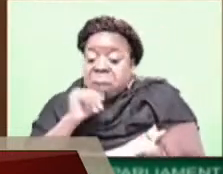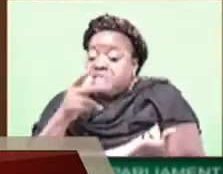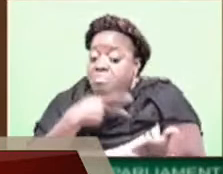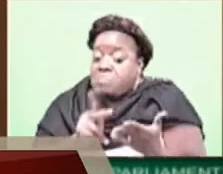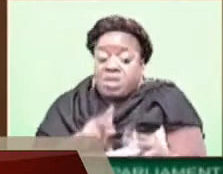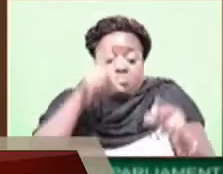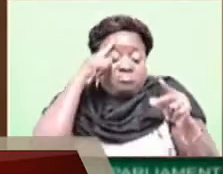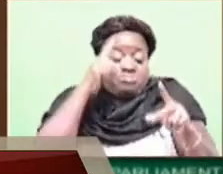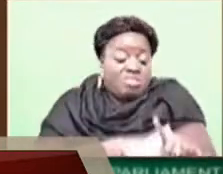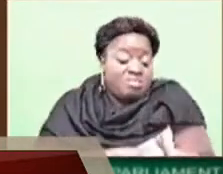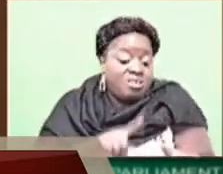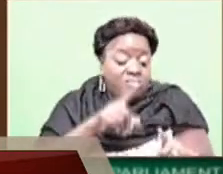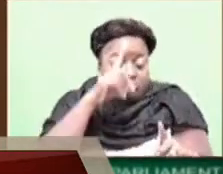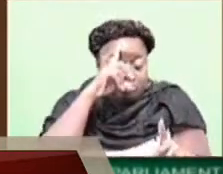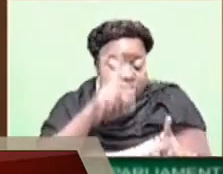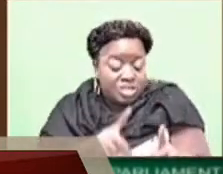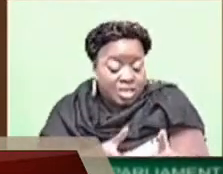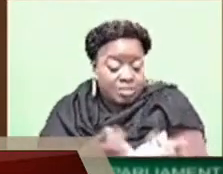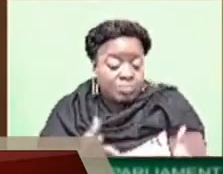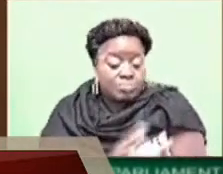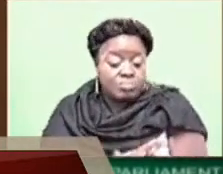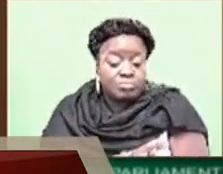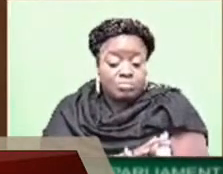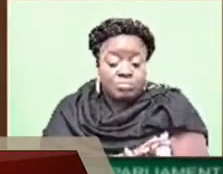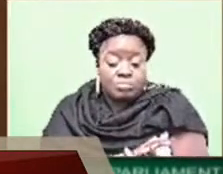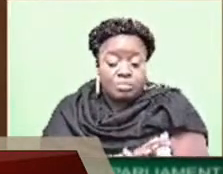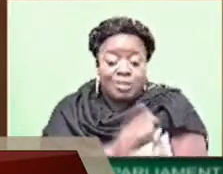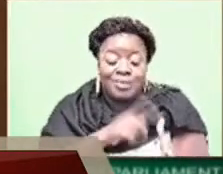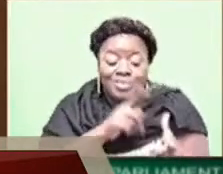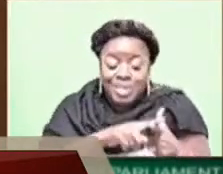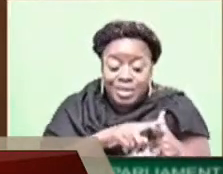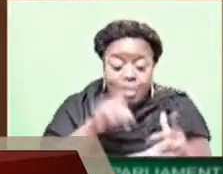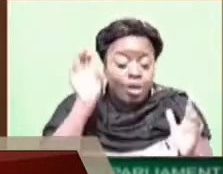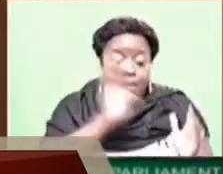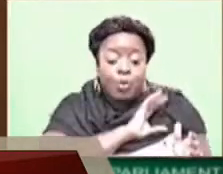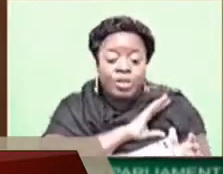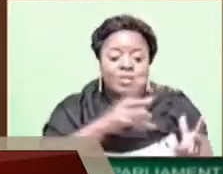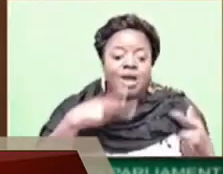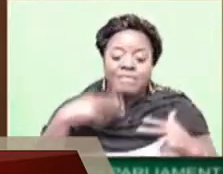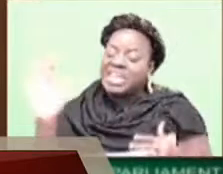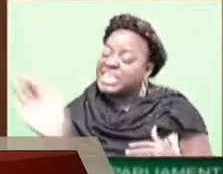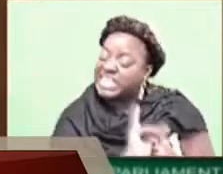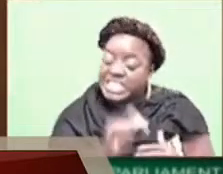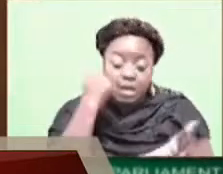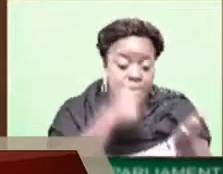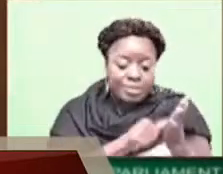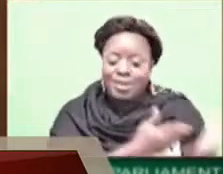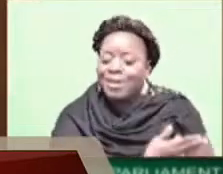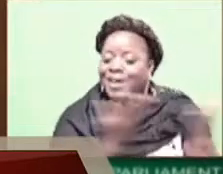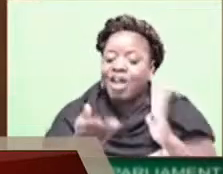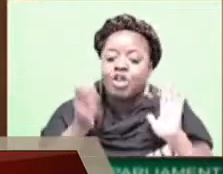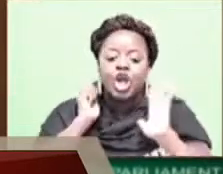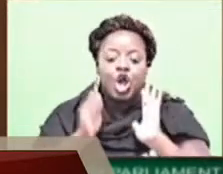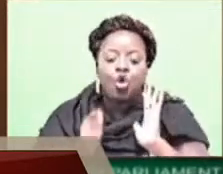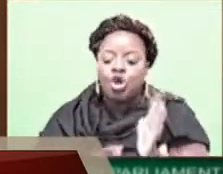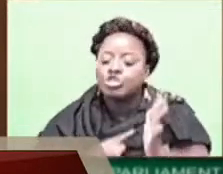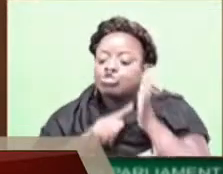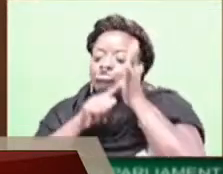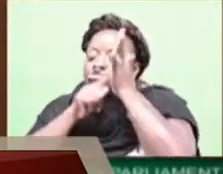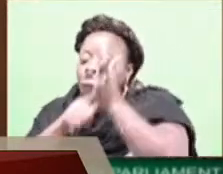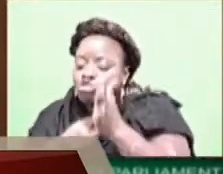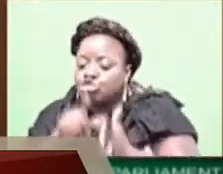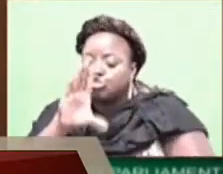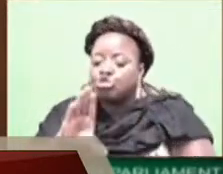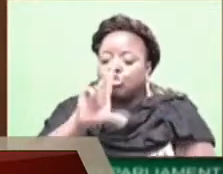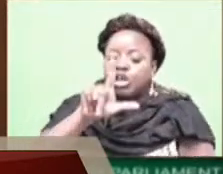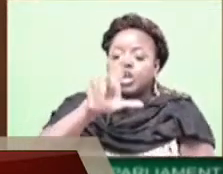are circumstances painted in the bill which allow for the deeming of the notices. In the event that you have failed to pay within a